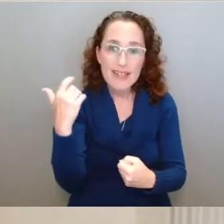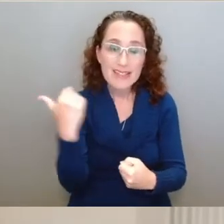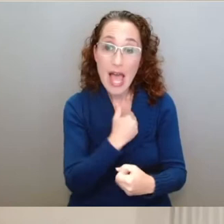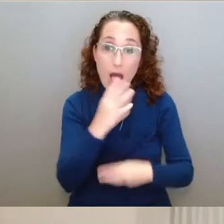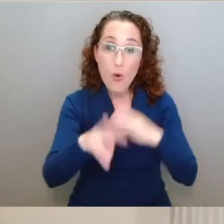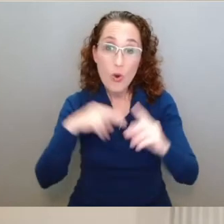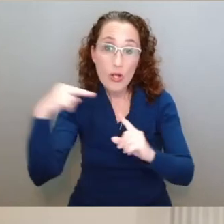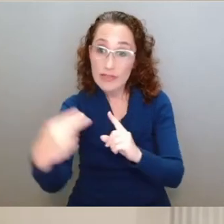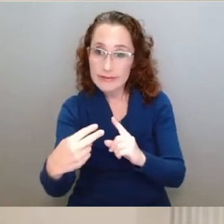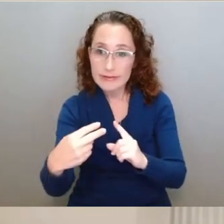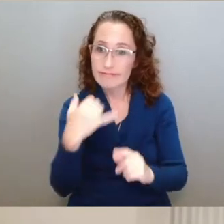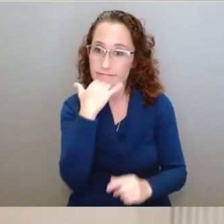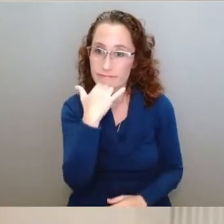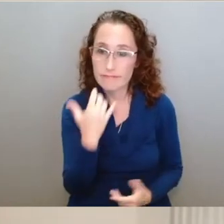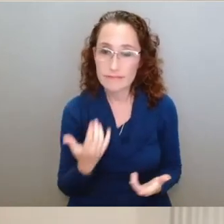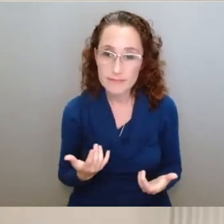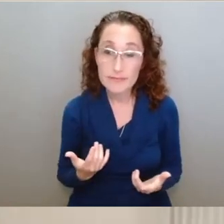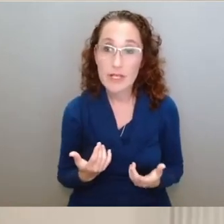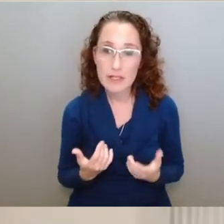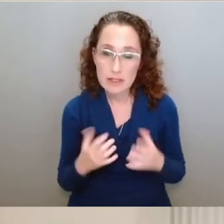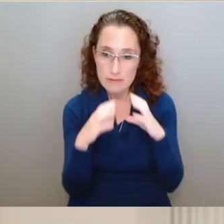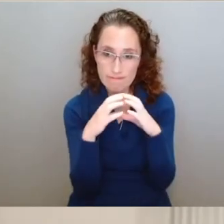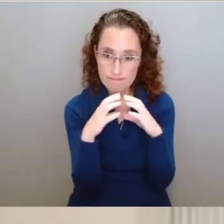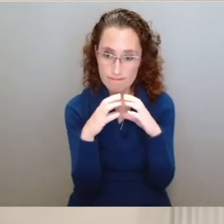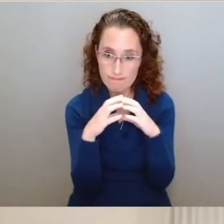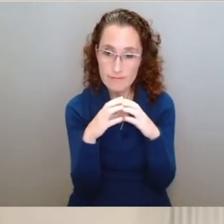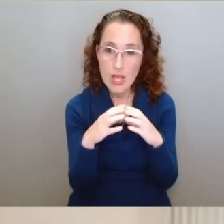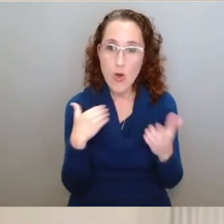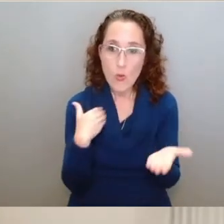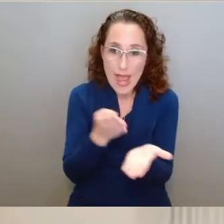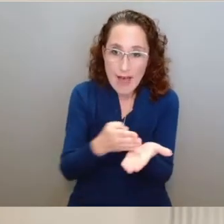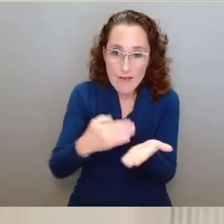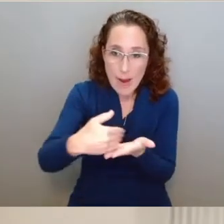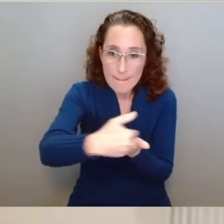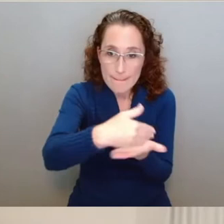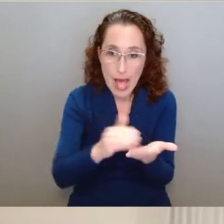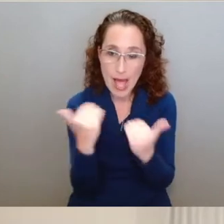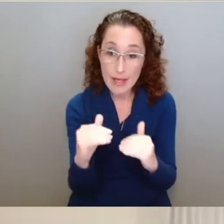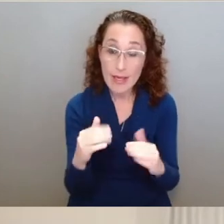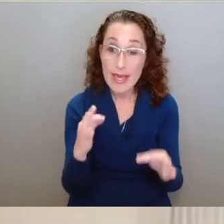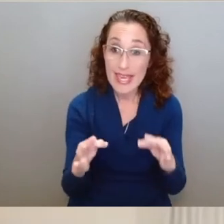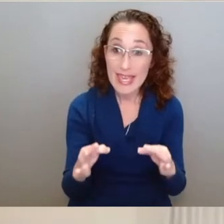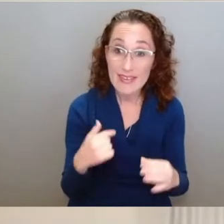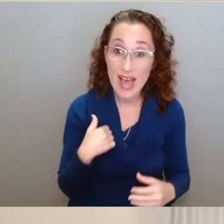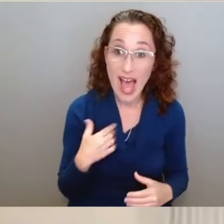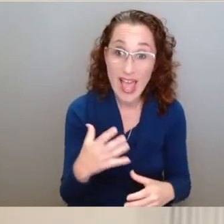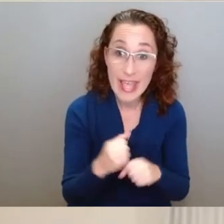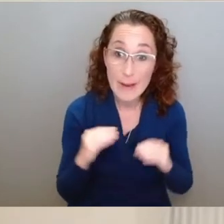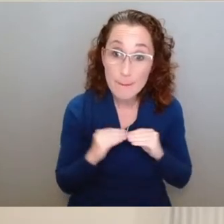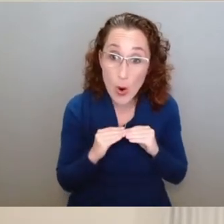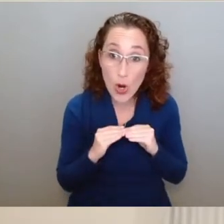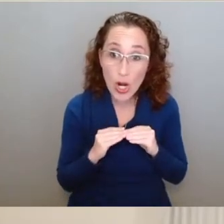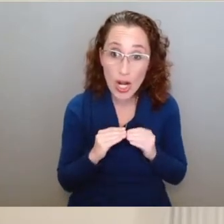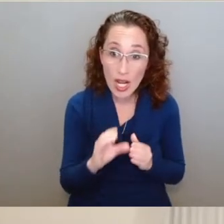It's a worldview that says that there's sort of a fixed pie of well-being, that if I get a bigger slice, you must get a smaller